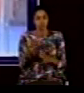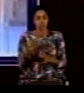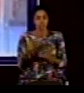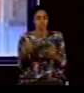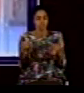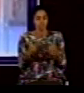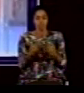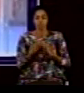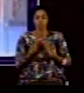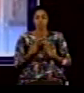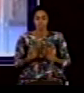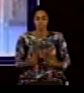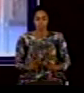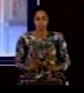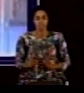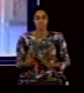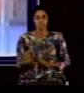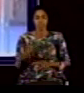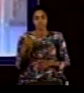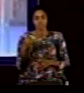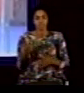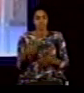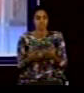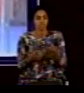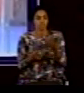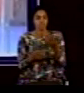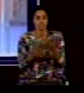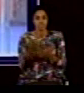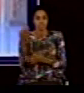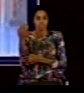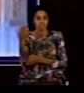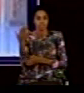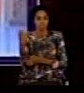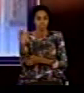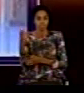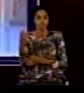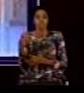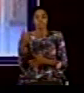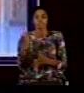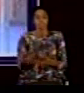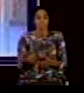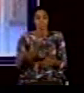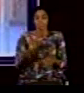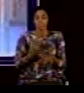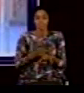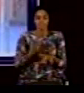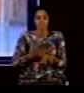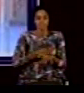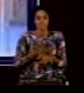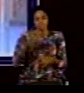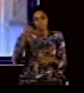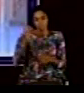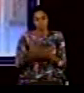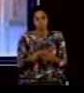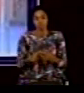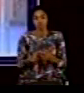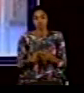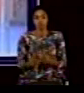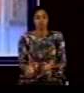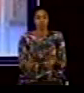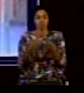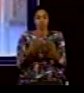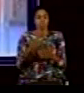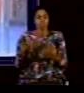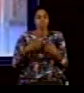will relieve me. And this my hand, I find it difficult to raise this my hand. I was feeling pains inside my